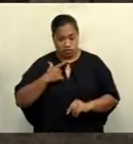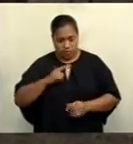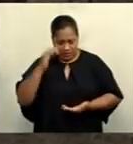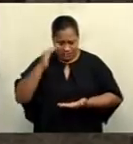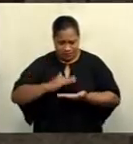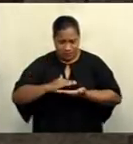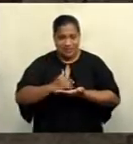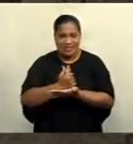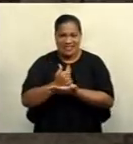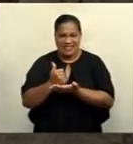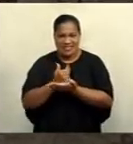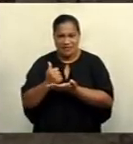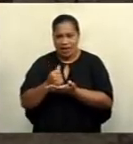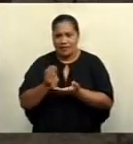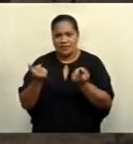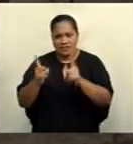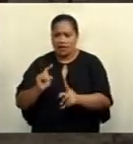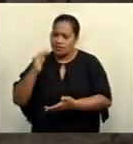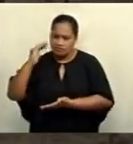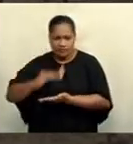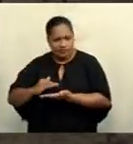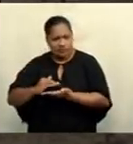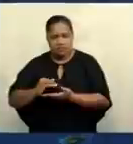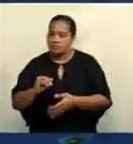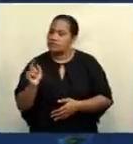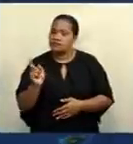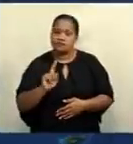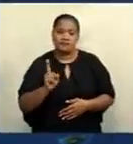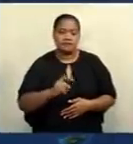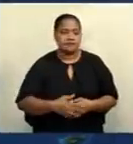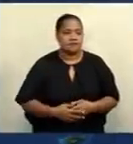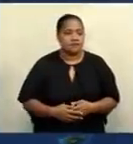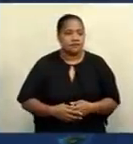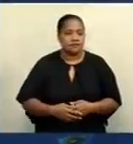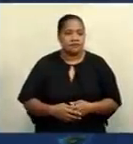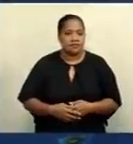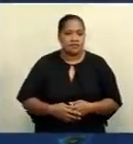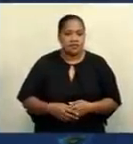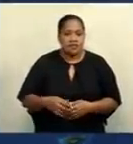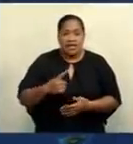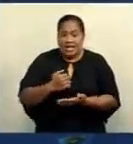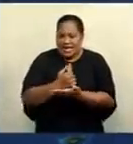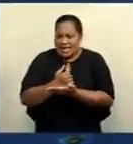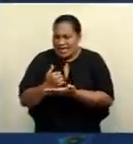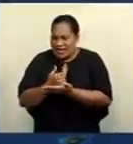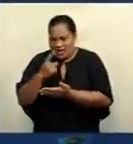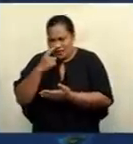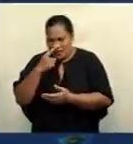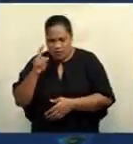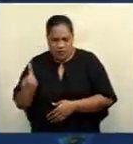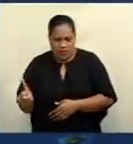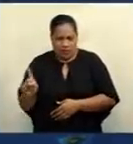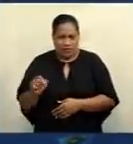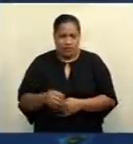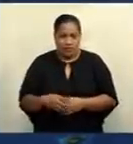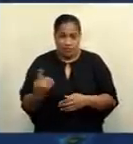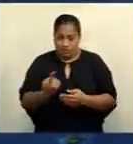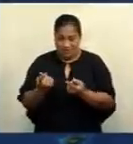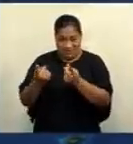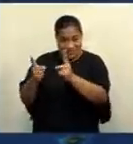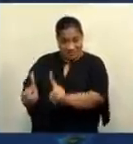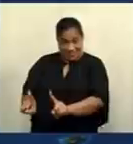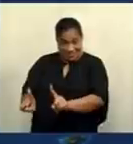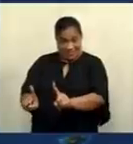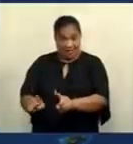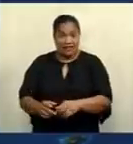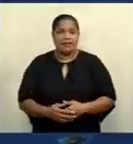and deaths. It's looking a bit better in terms of the number of admissions, so that deaths. We think